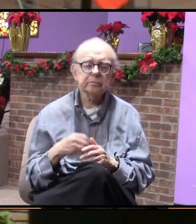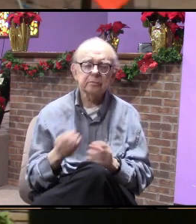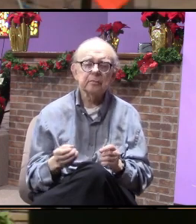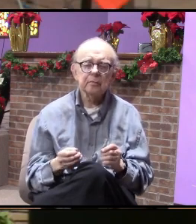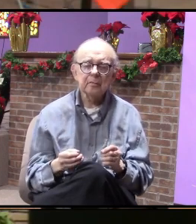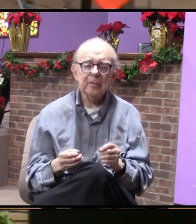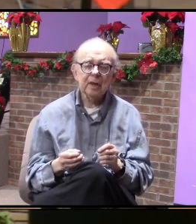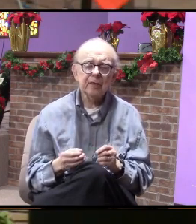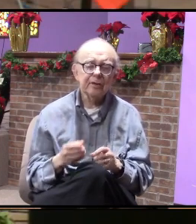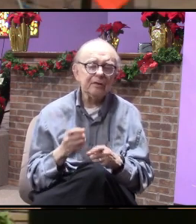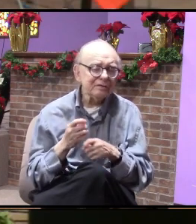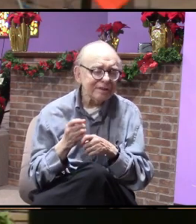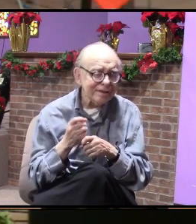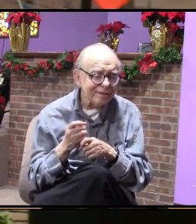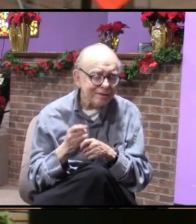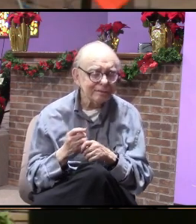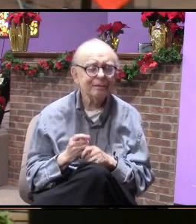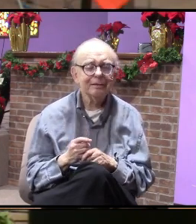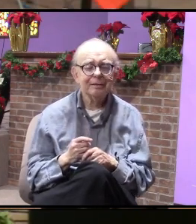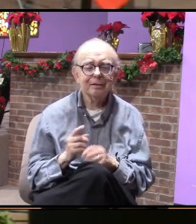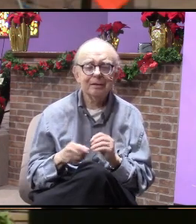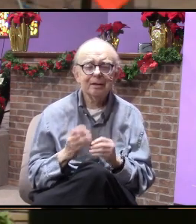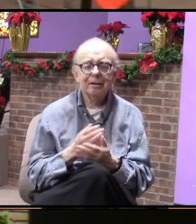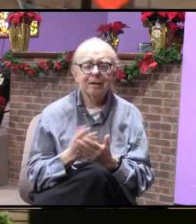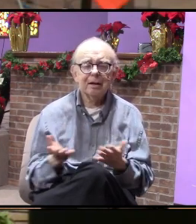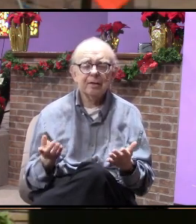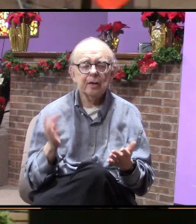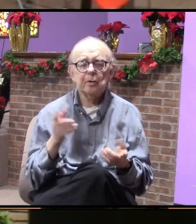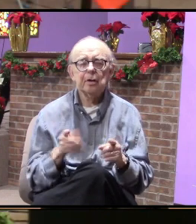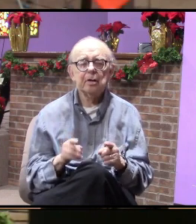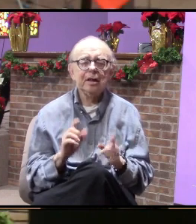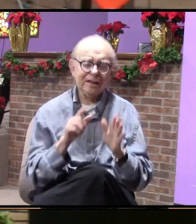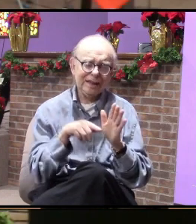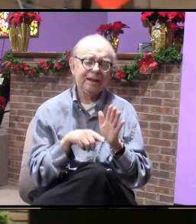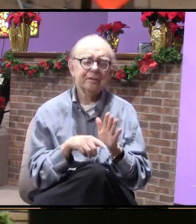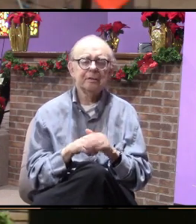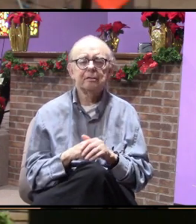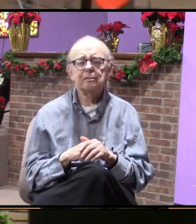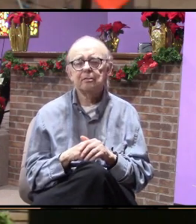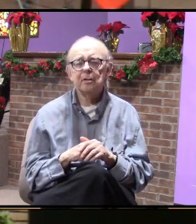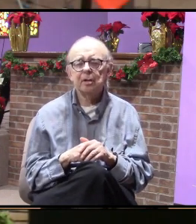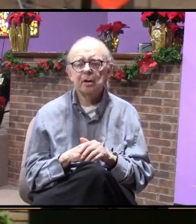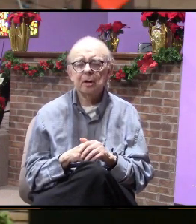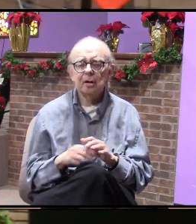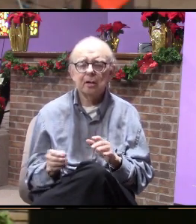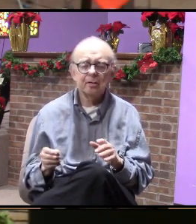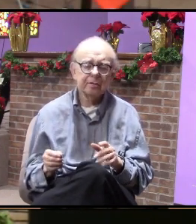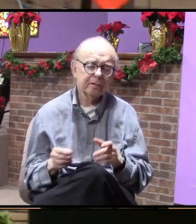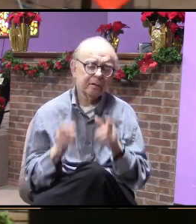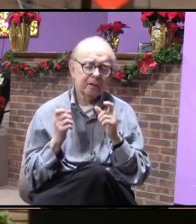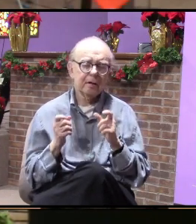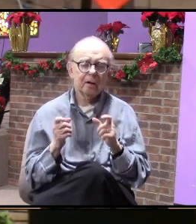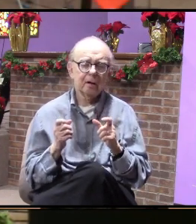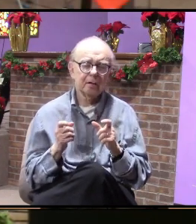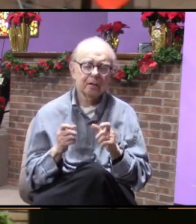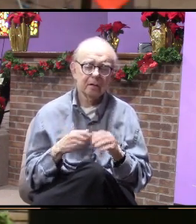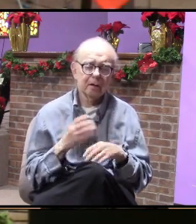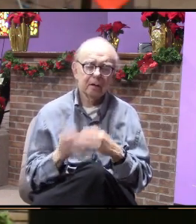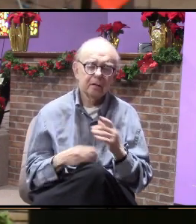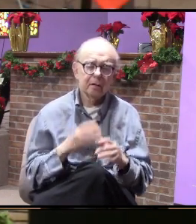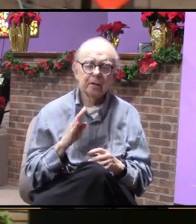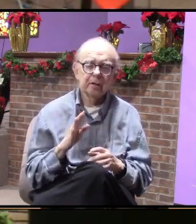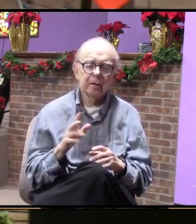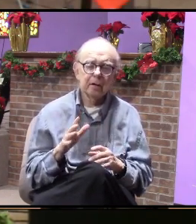a little teaser about something that's going to happen later on. And then all of a sudden, the next